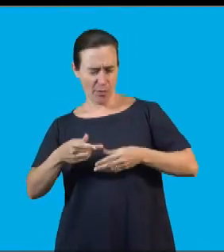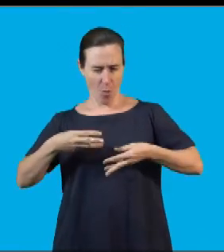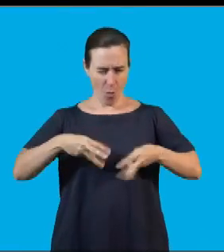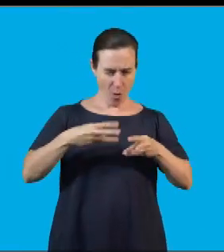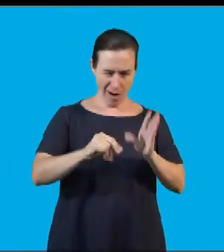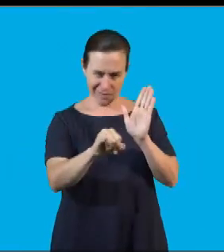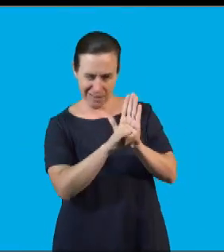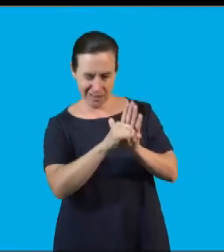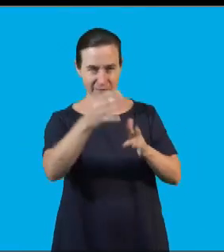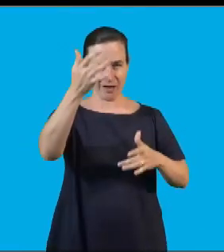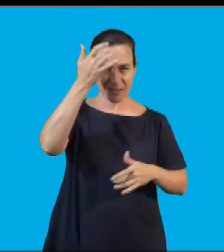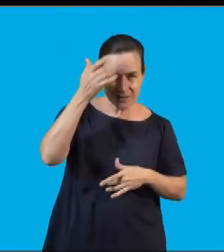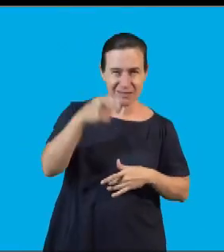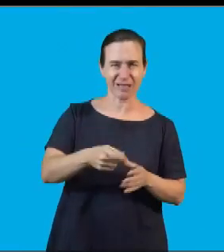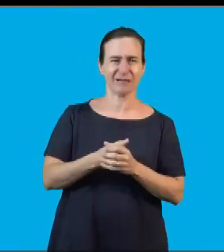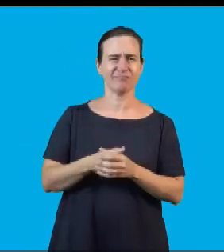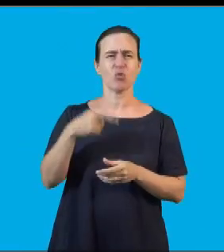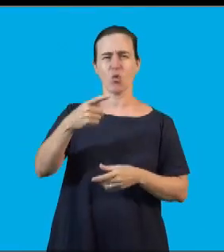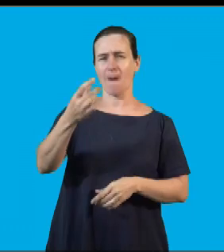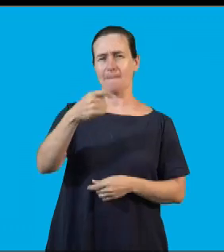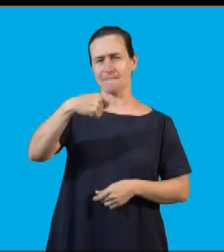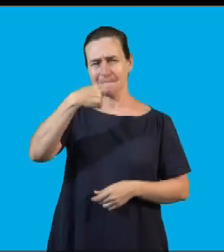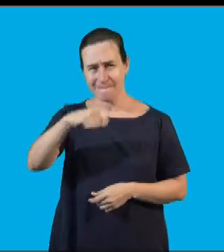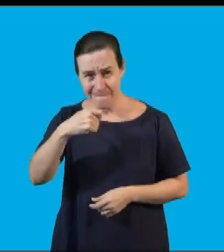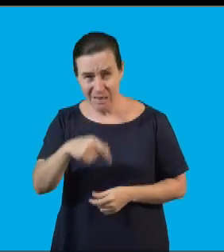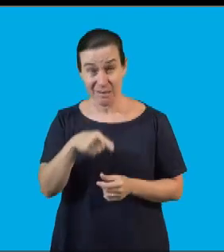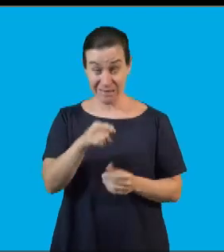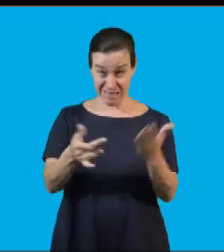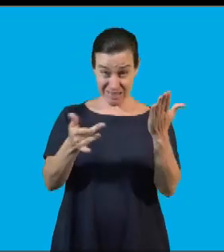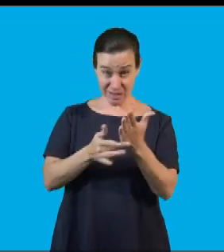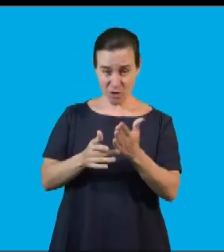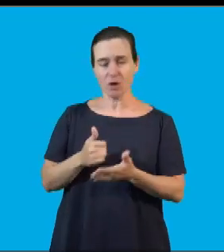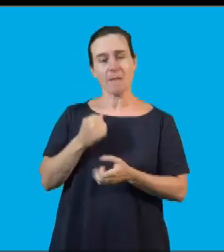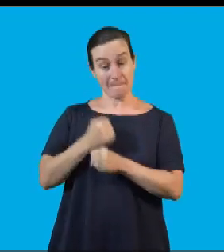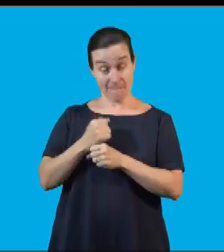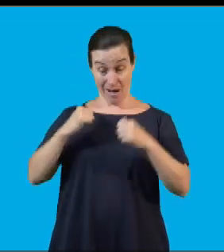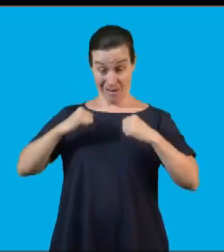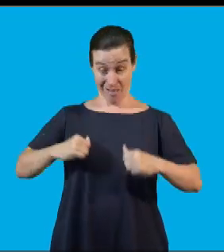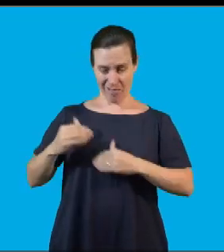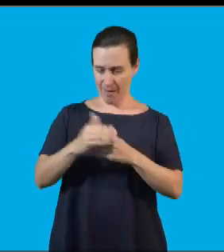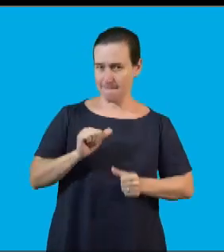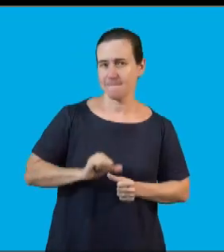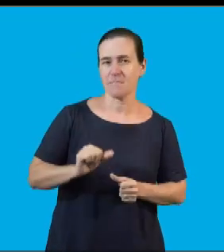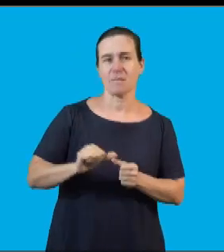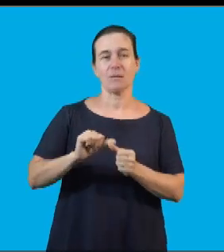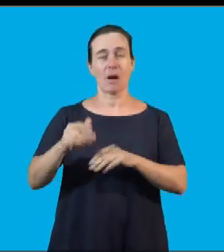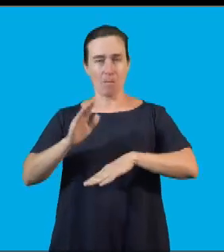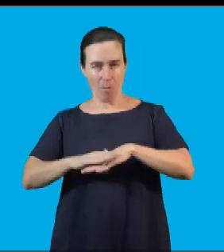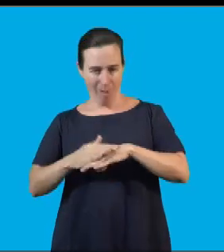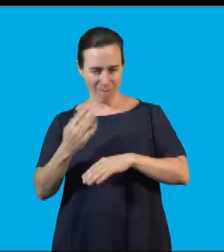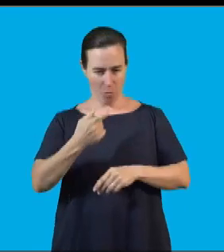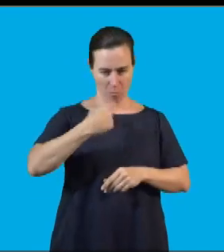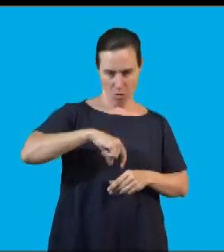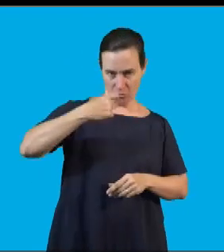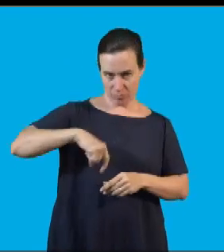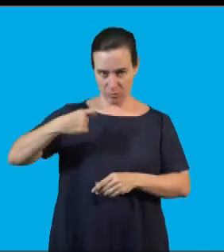diagnostic tools to telemedicine, technology has made healthcare more efficient, accessible, and personalized. But